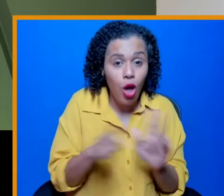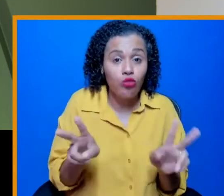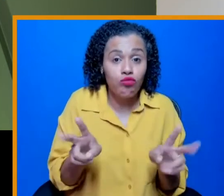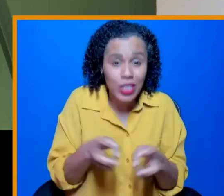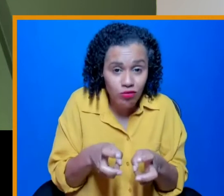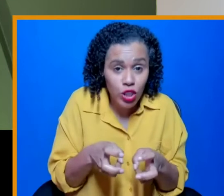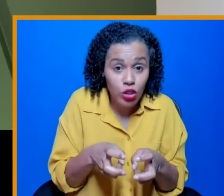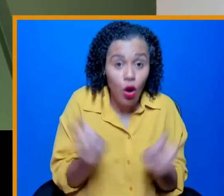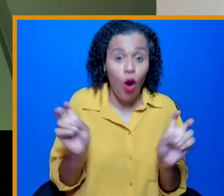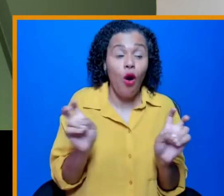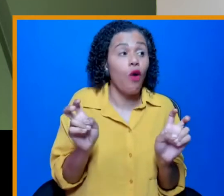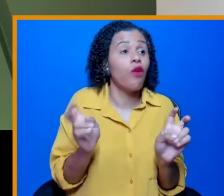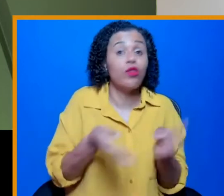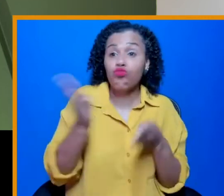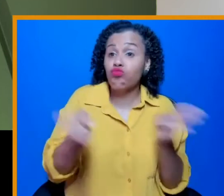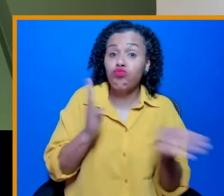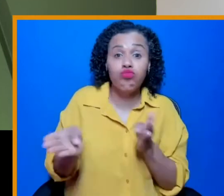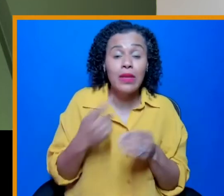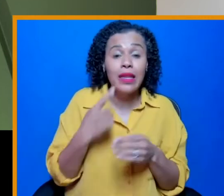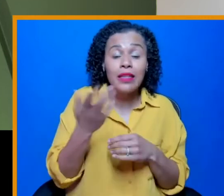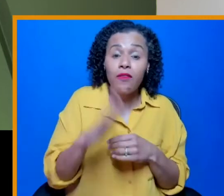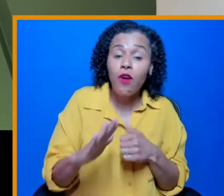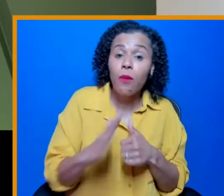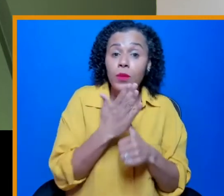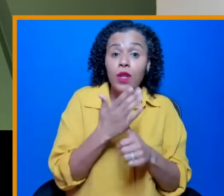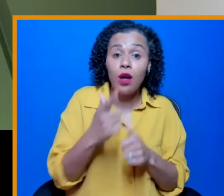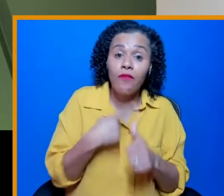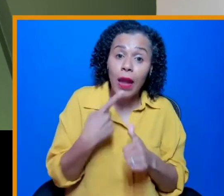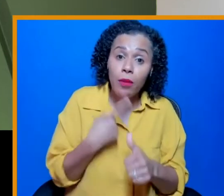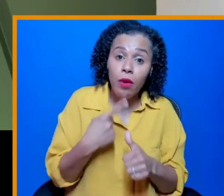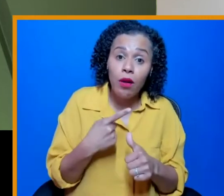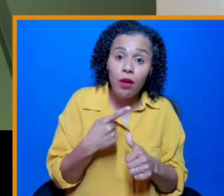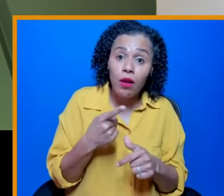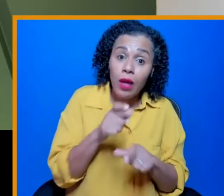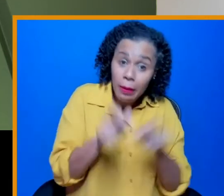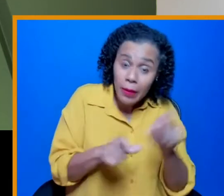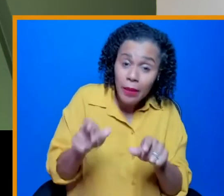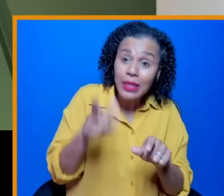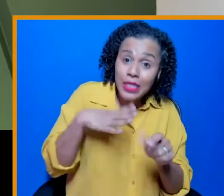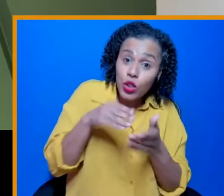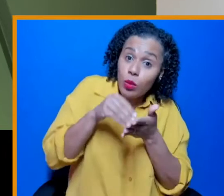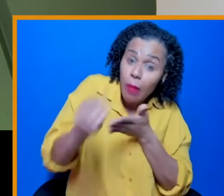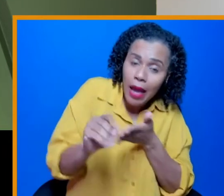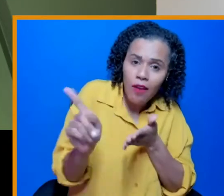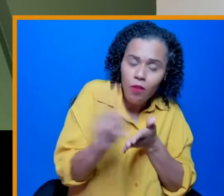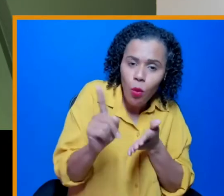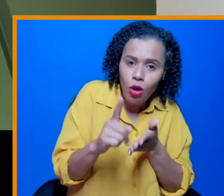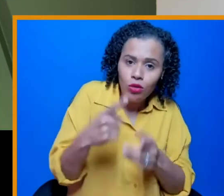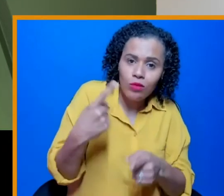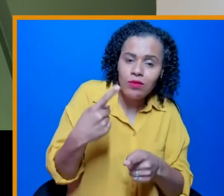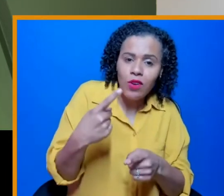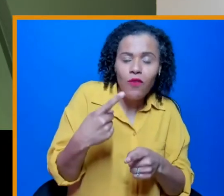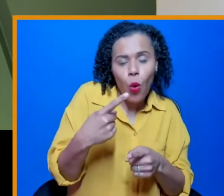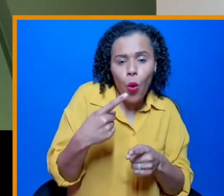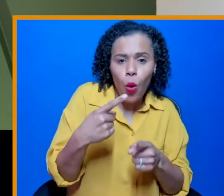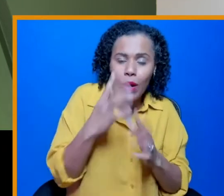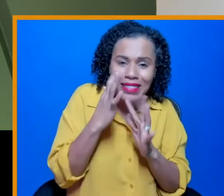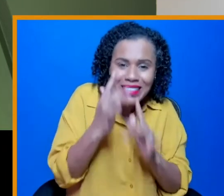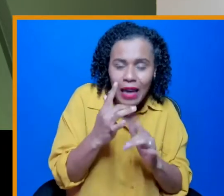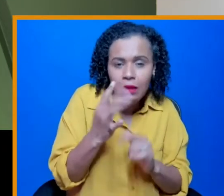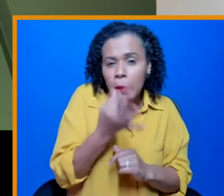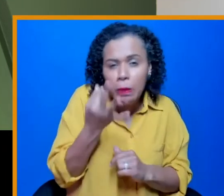from the beginning of April, people will have to pay for lateral flow tests, and the PCR test will be substantially